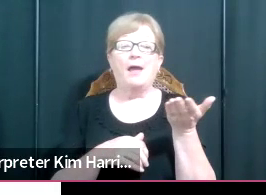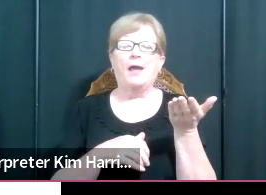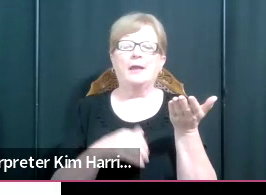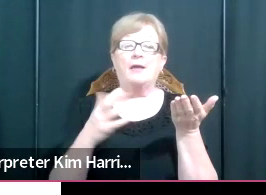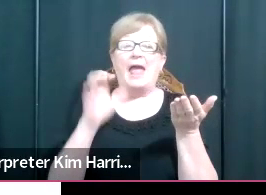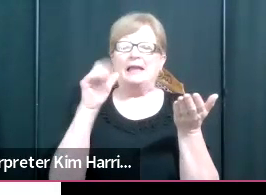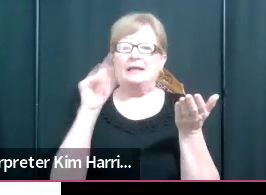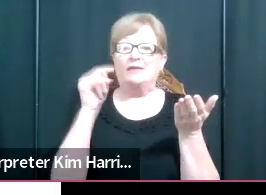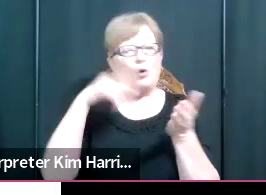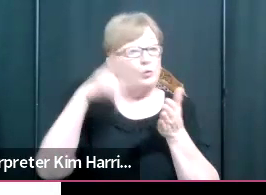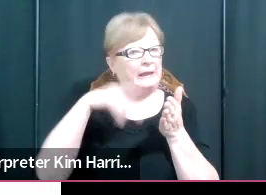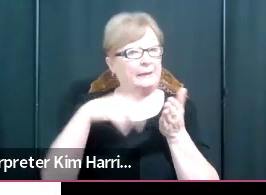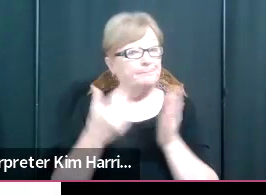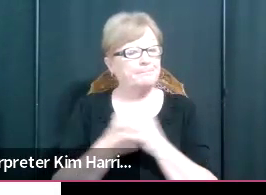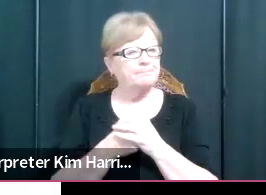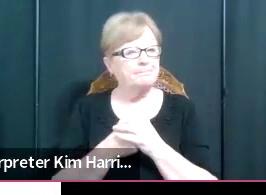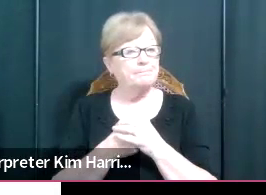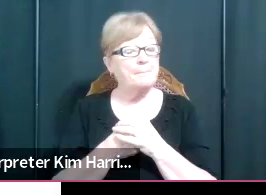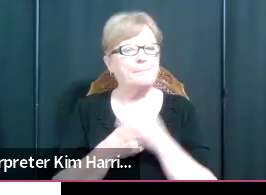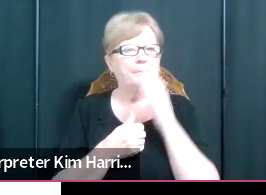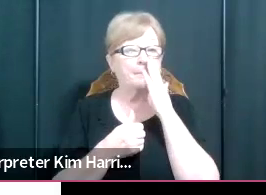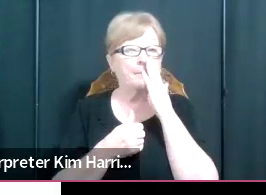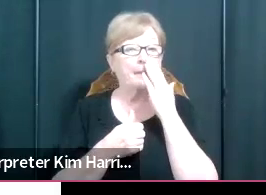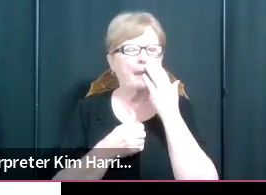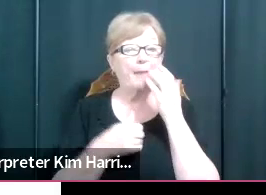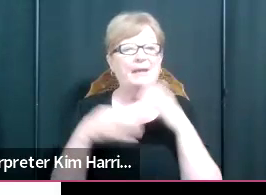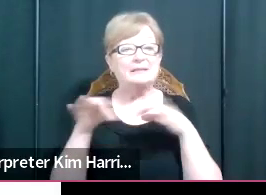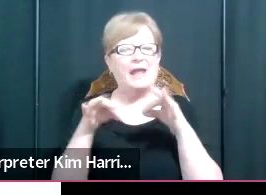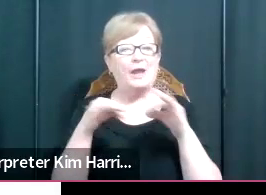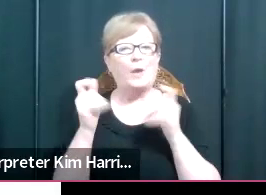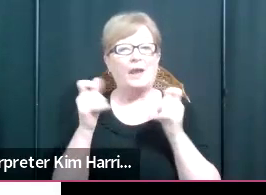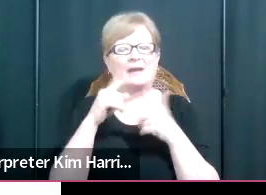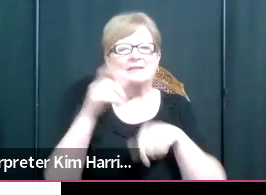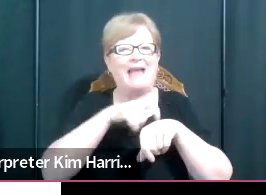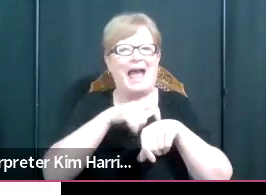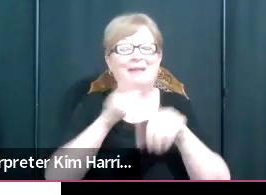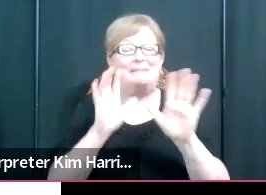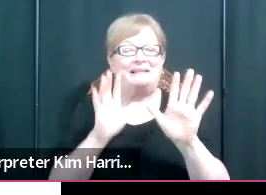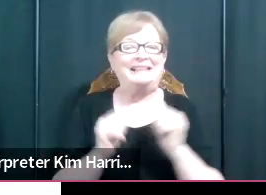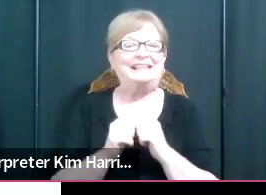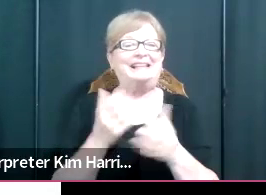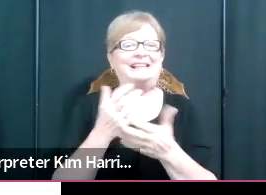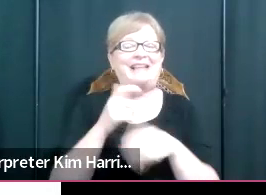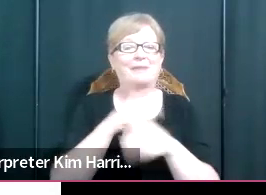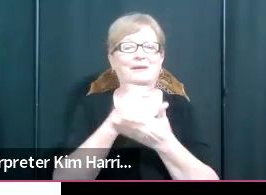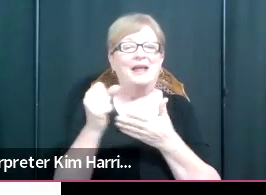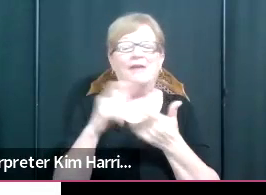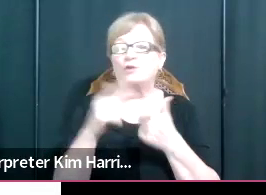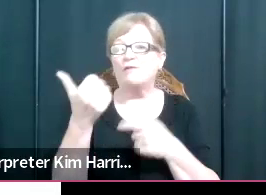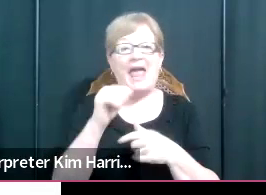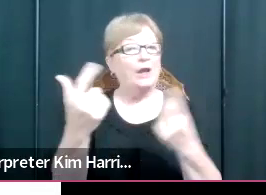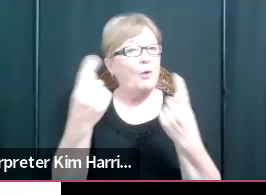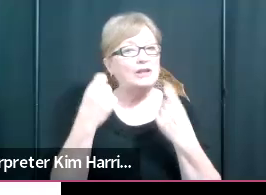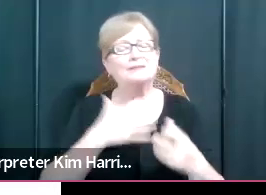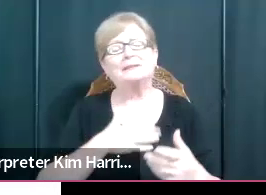AT for reading. I'm going to go through this kind of quickly just for the sake of time. But again, if anybody has any questions,